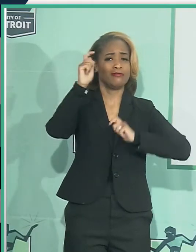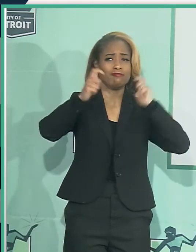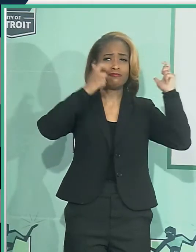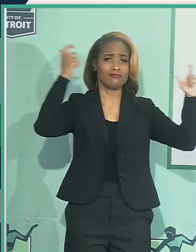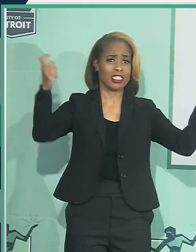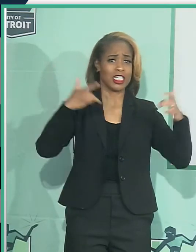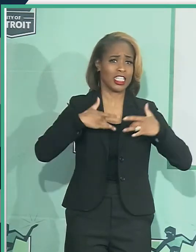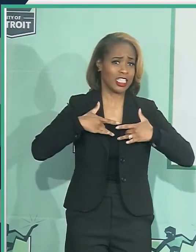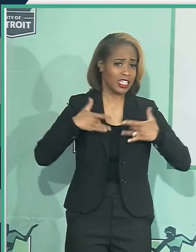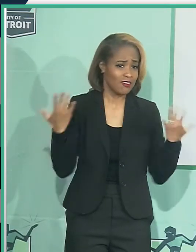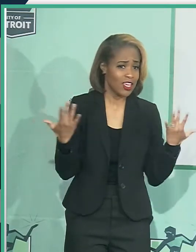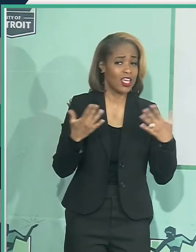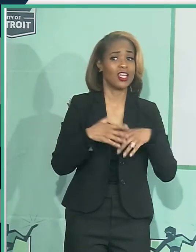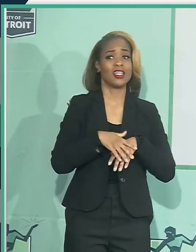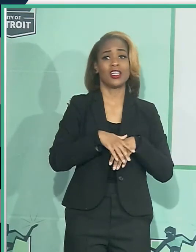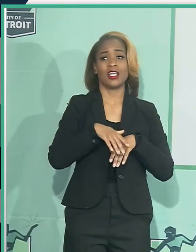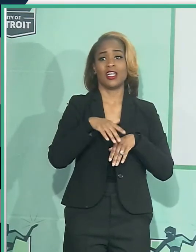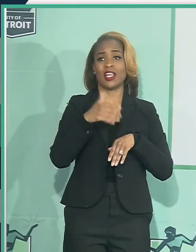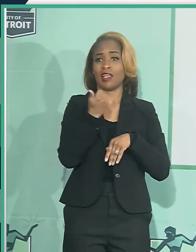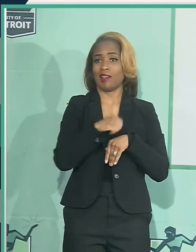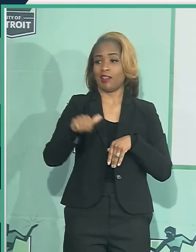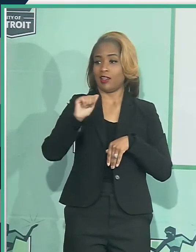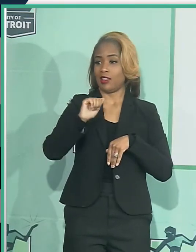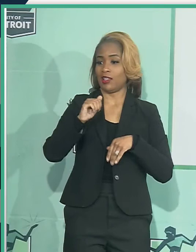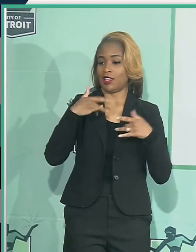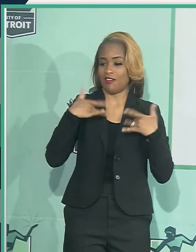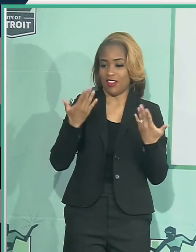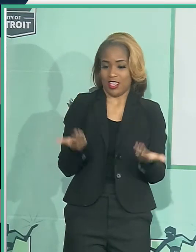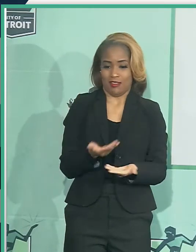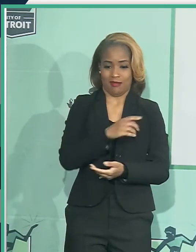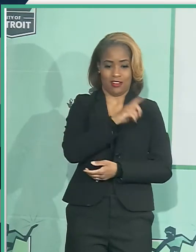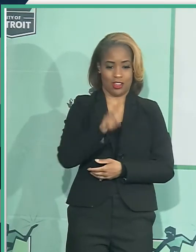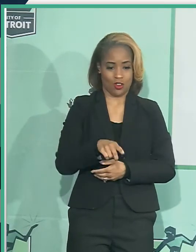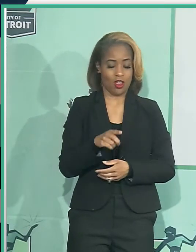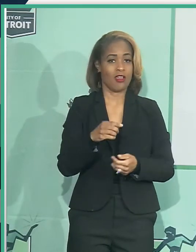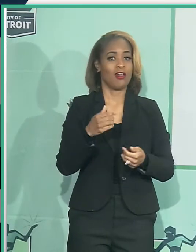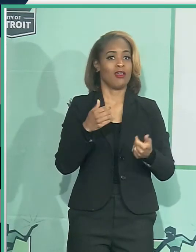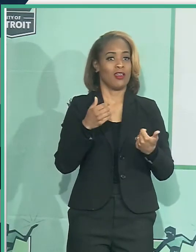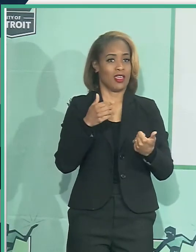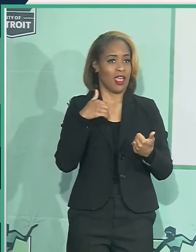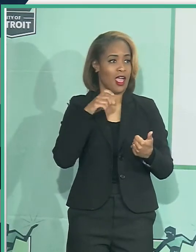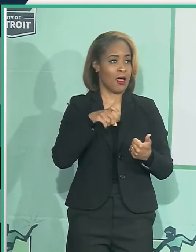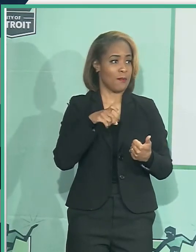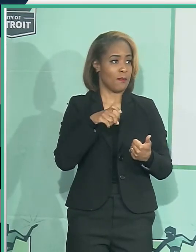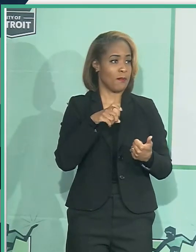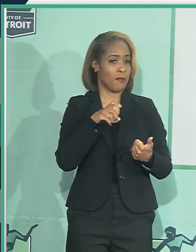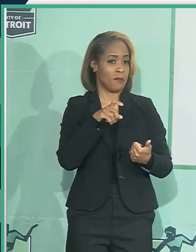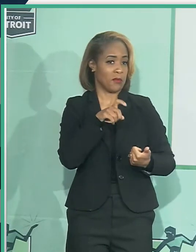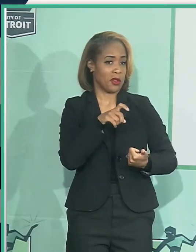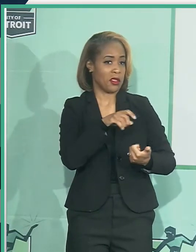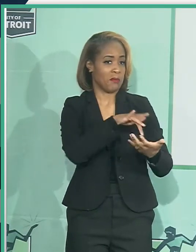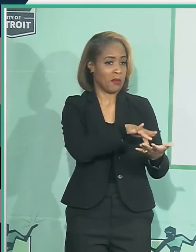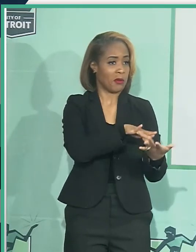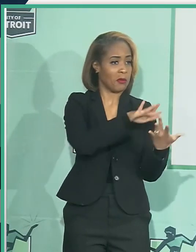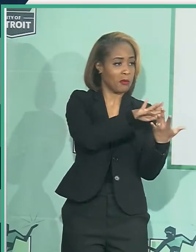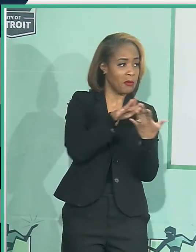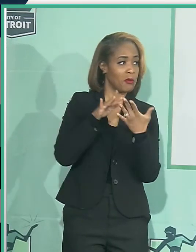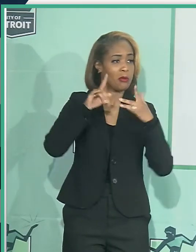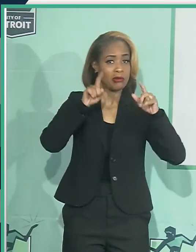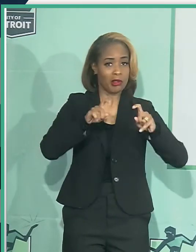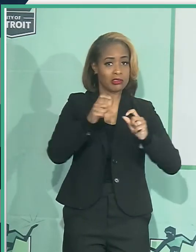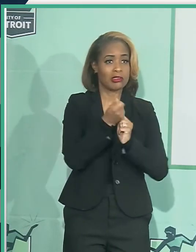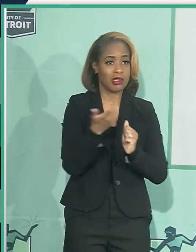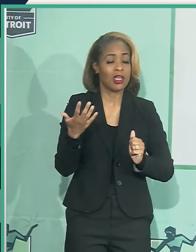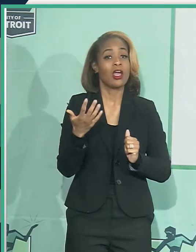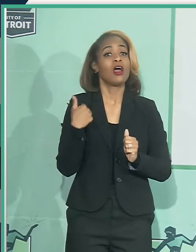have been to large events around Detroit where we have been doing medical outreach or testing and things like that. And we